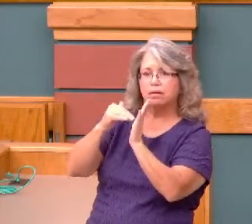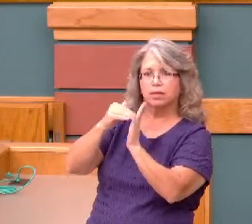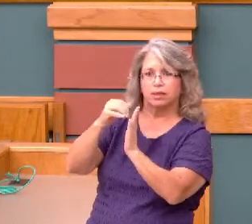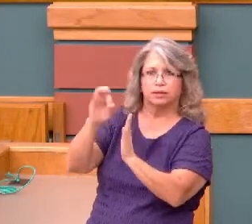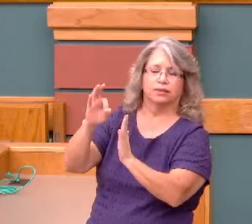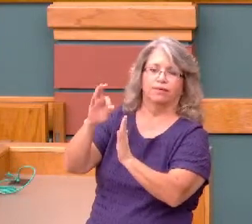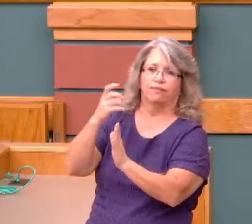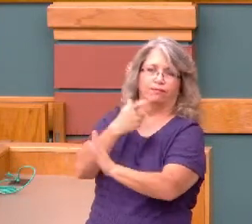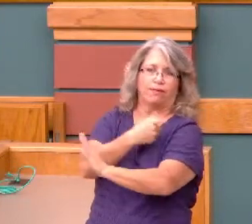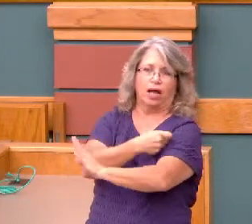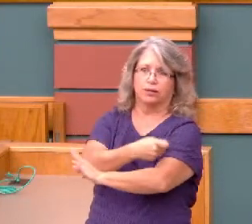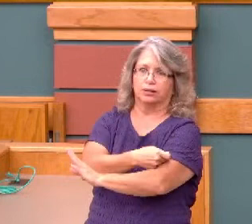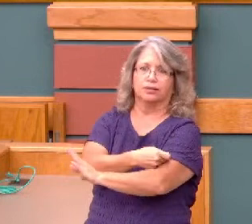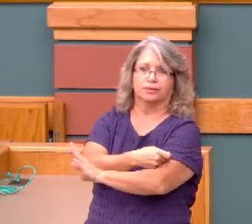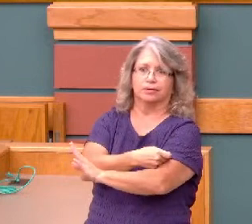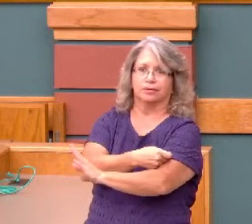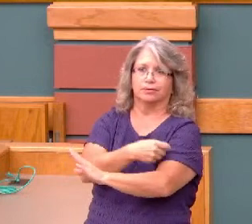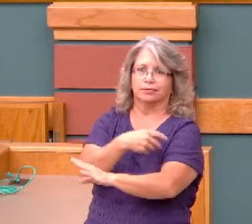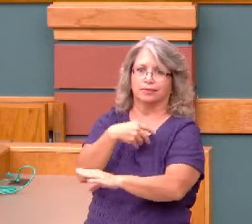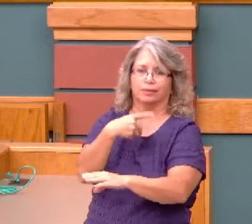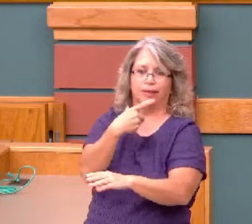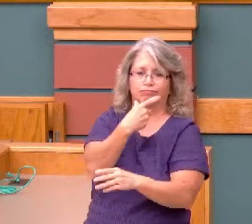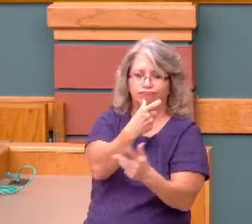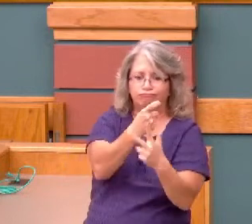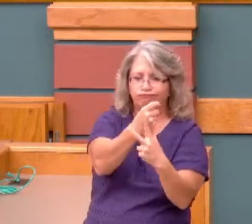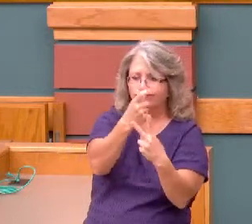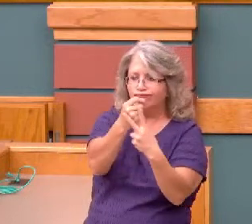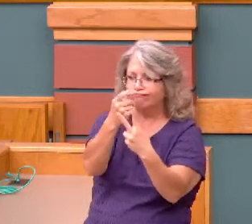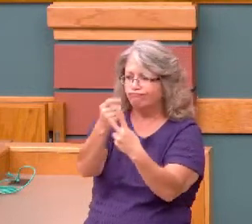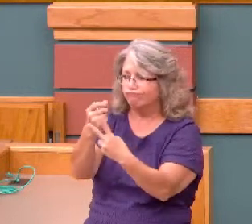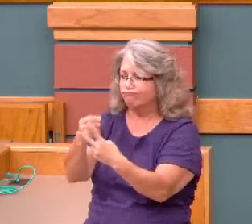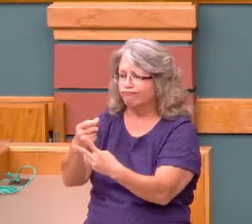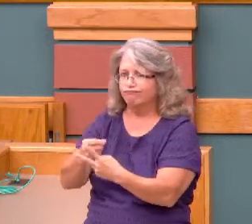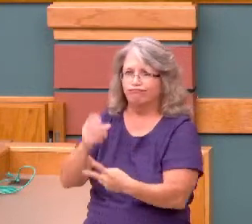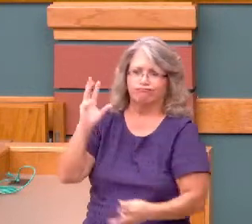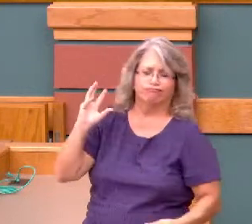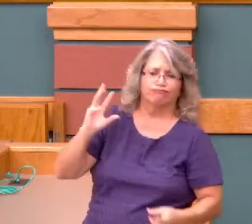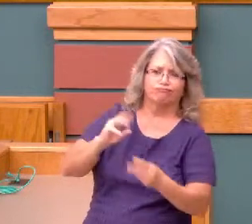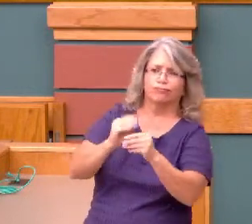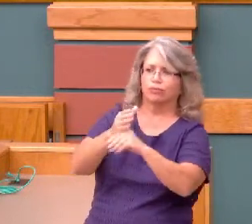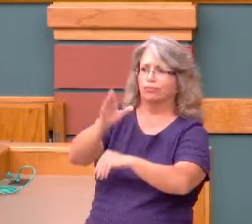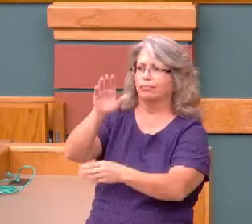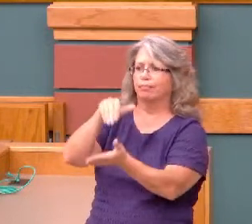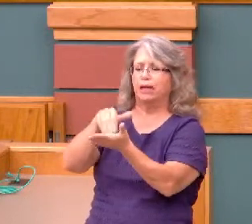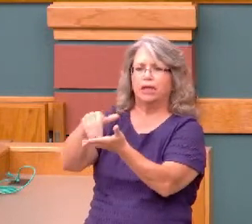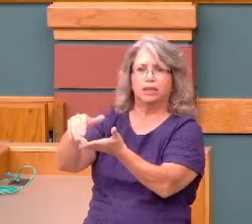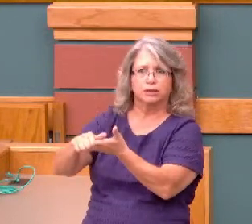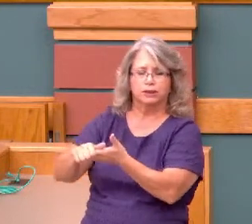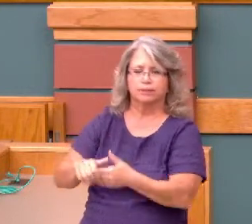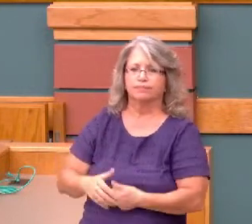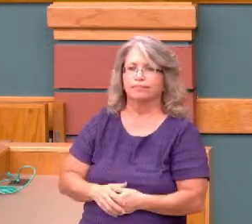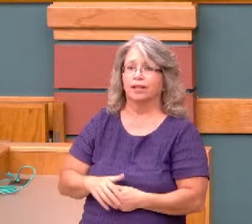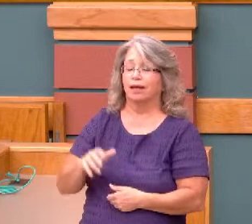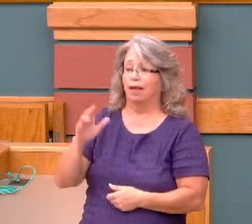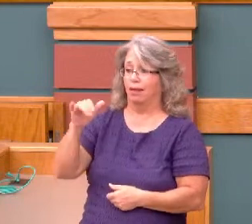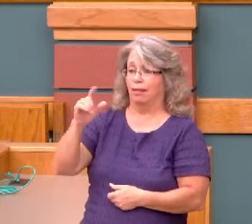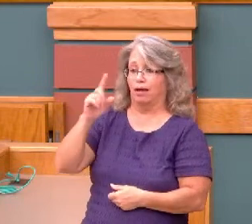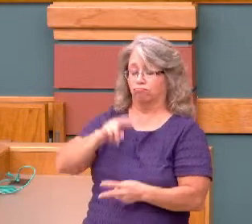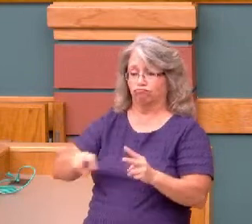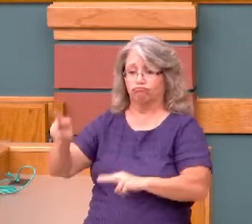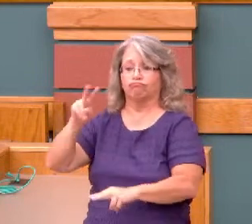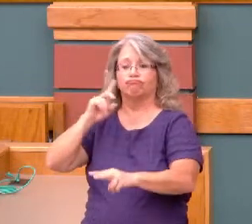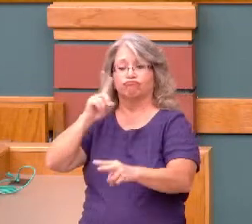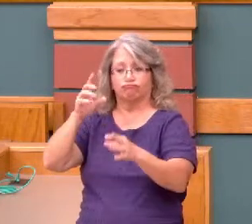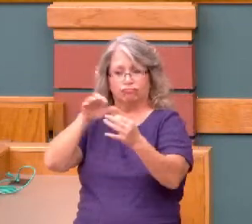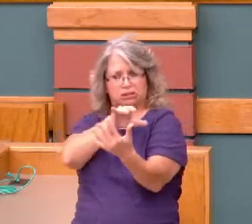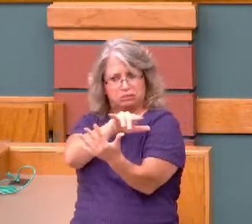authorization. The Pfizer vaccine has been deemed to be safe and effective and fully approved for those individuals 12